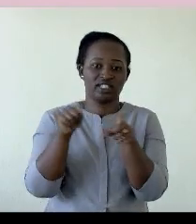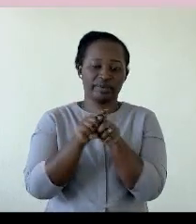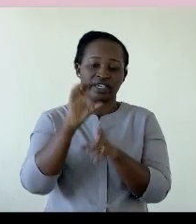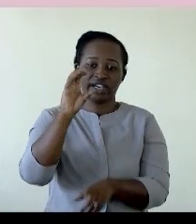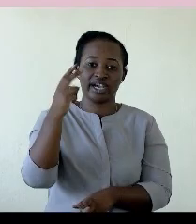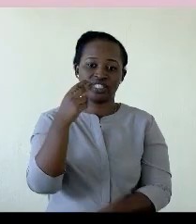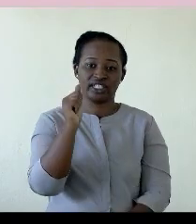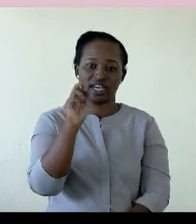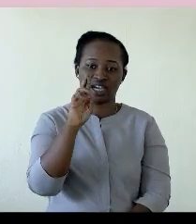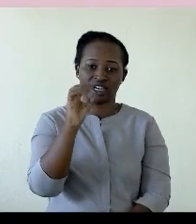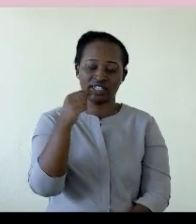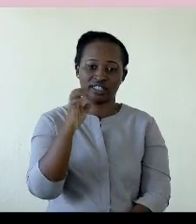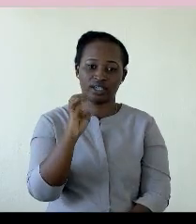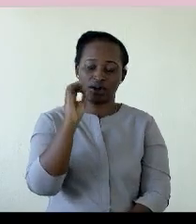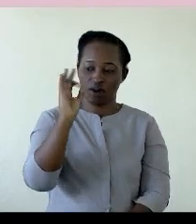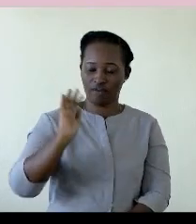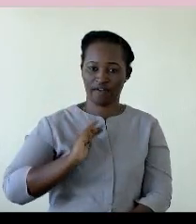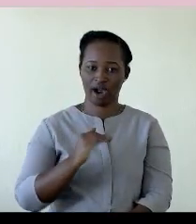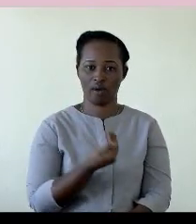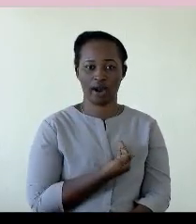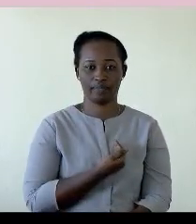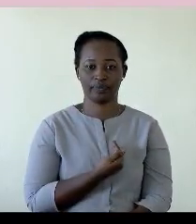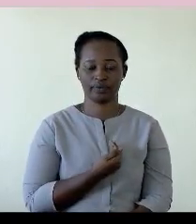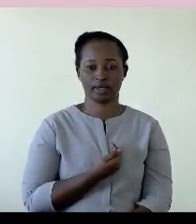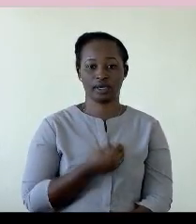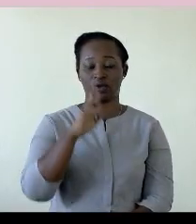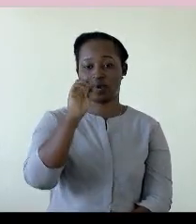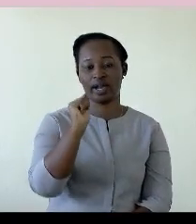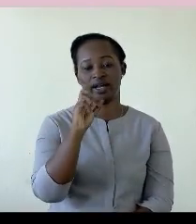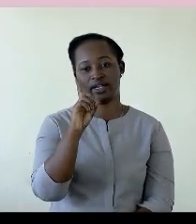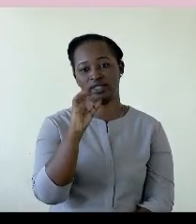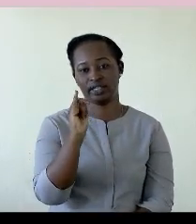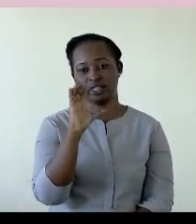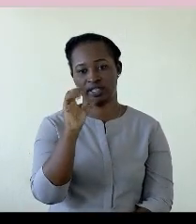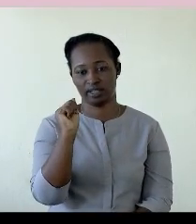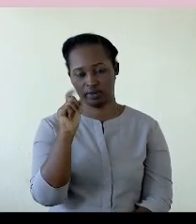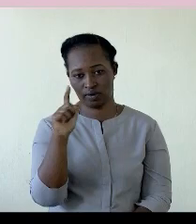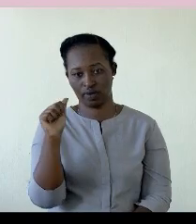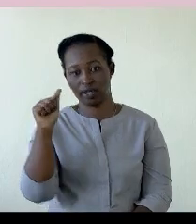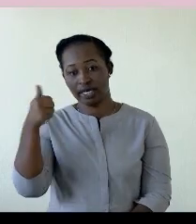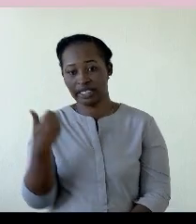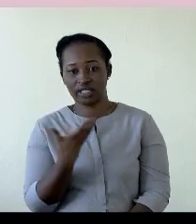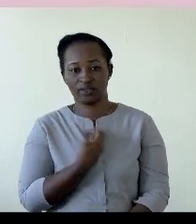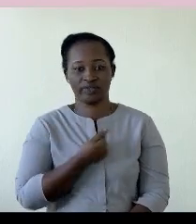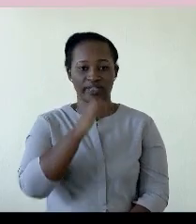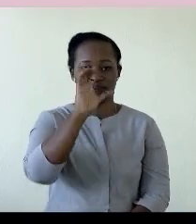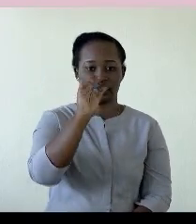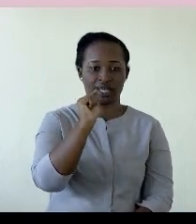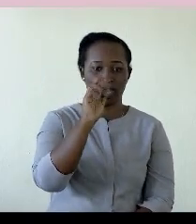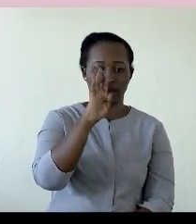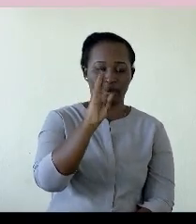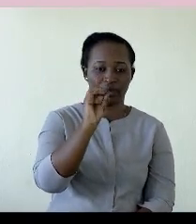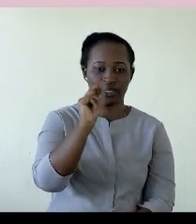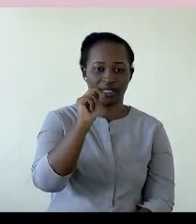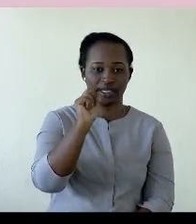radical. We also have the carbonate radical, which is composed by 1 carbon atom, 3 oxygen atoms,